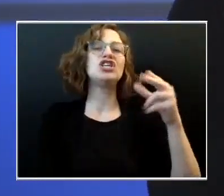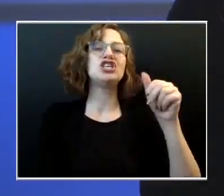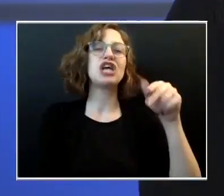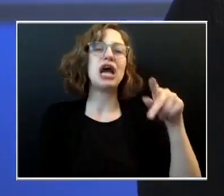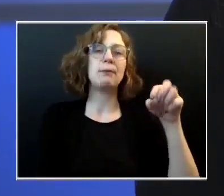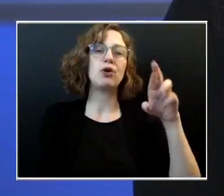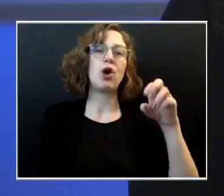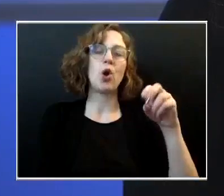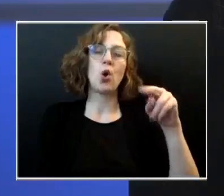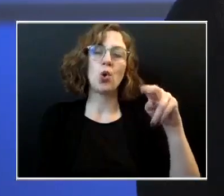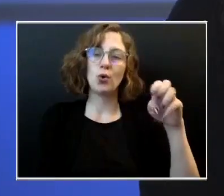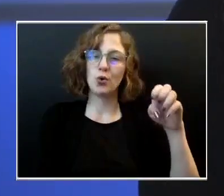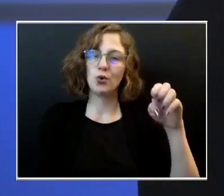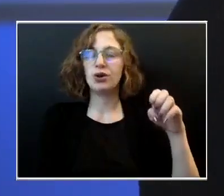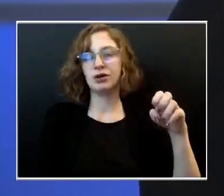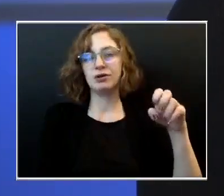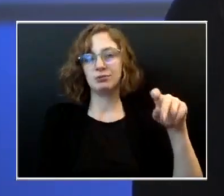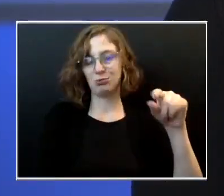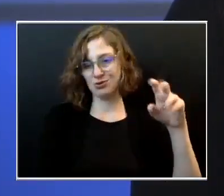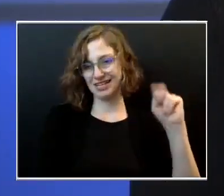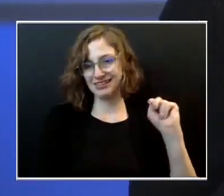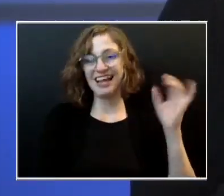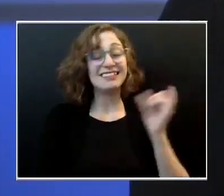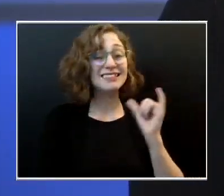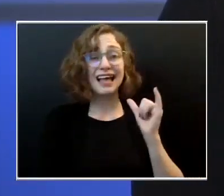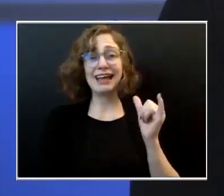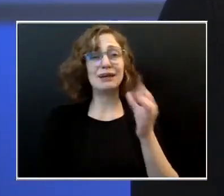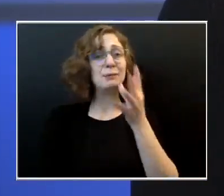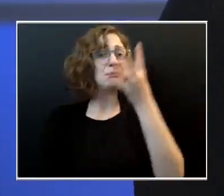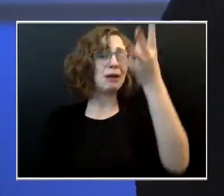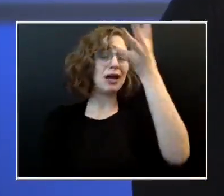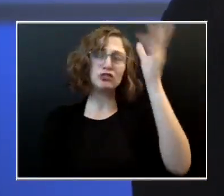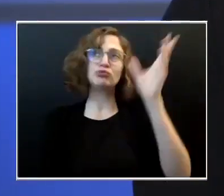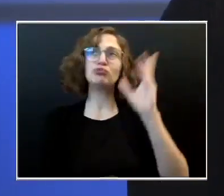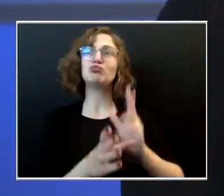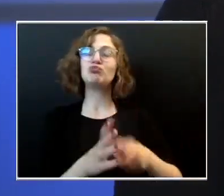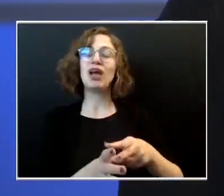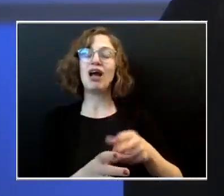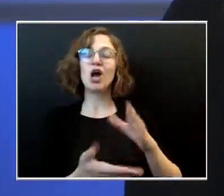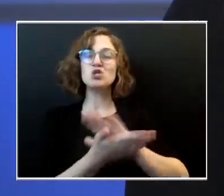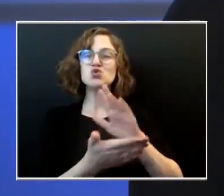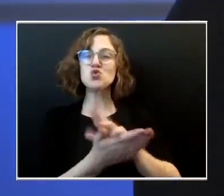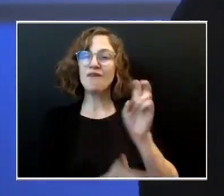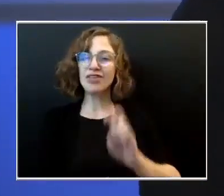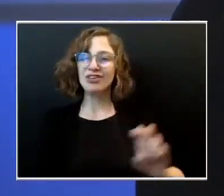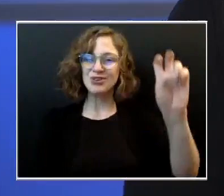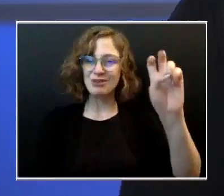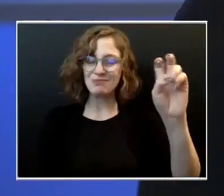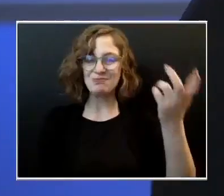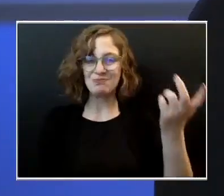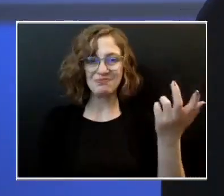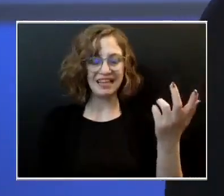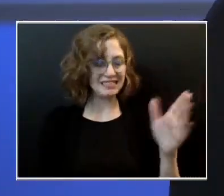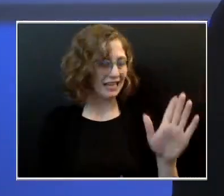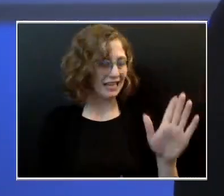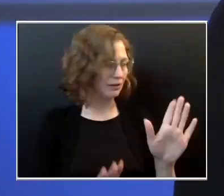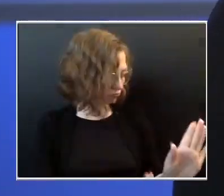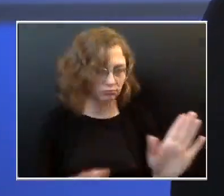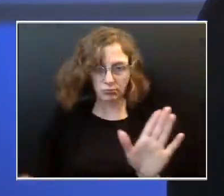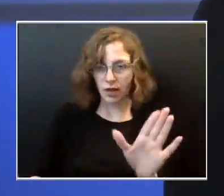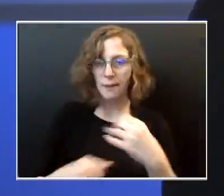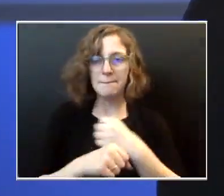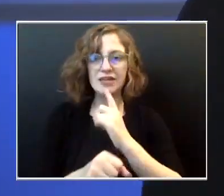keep other proteins in line, and they're really important for keeping proteostasis or homeostasis. And Alzheimer's disease is characterized by